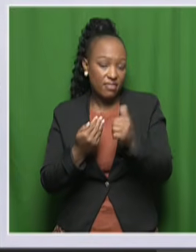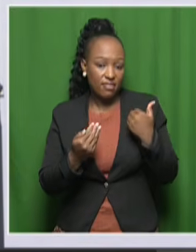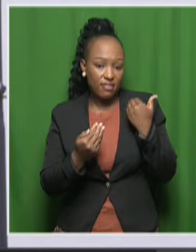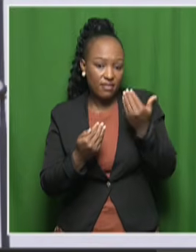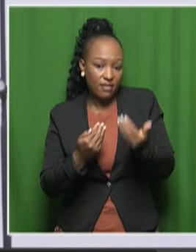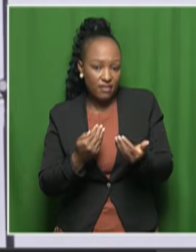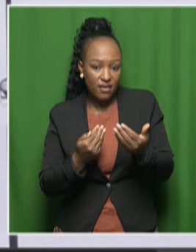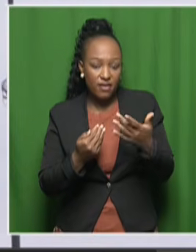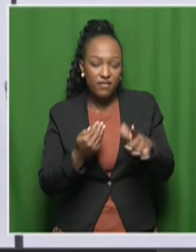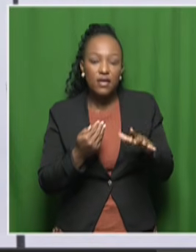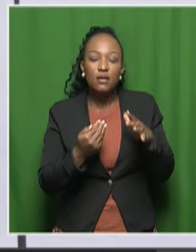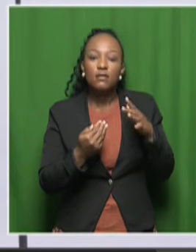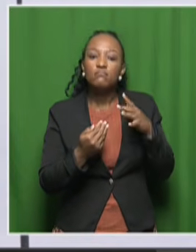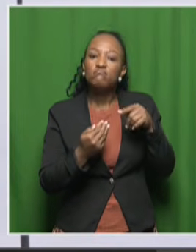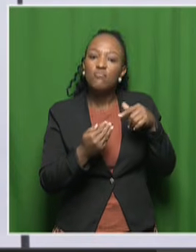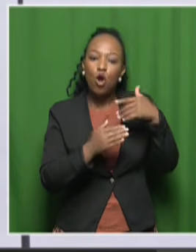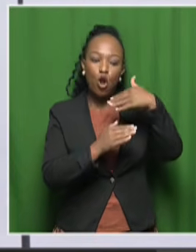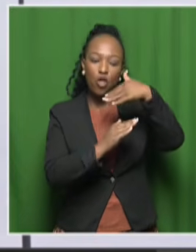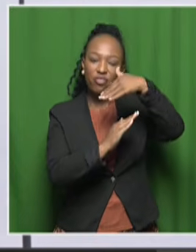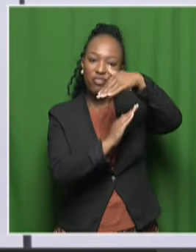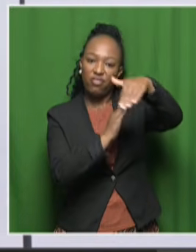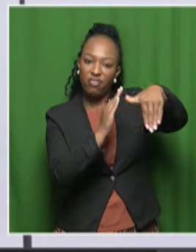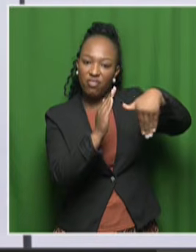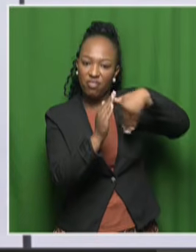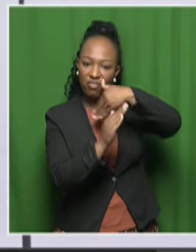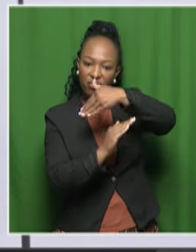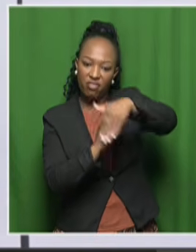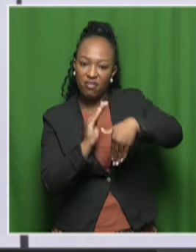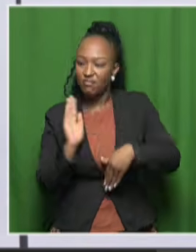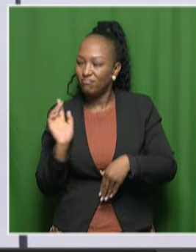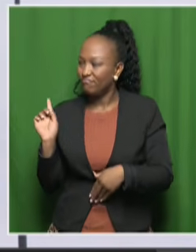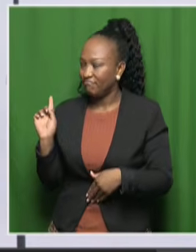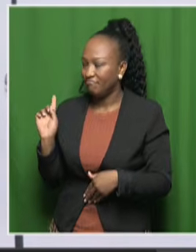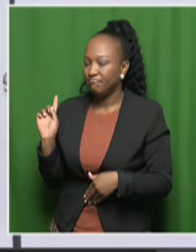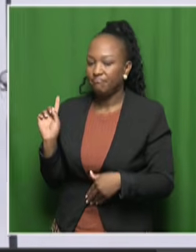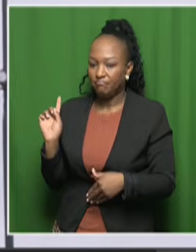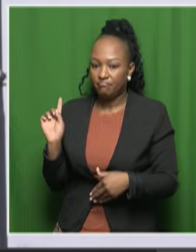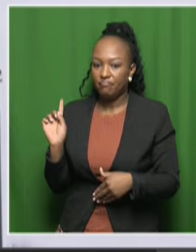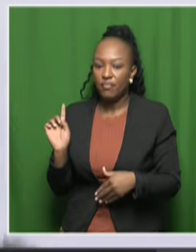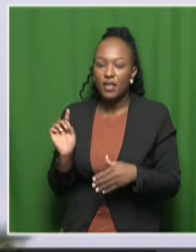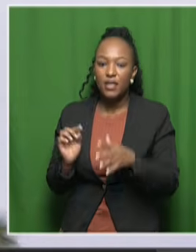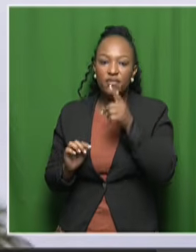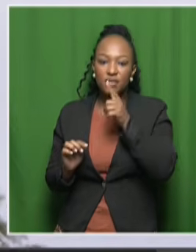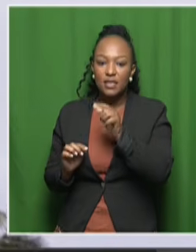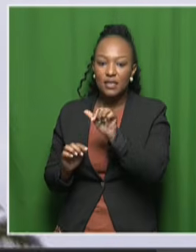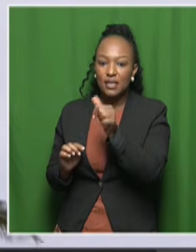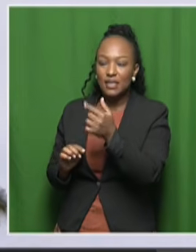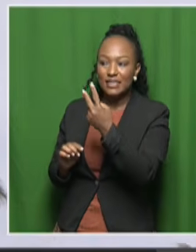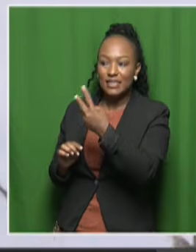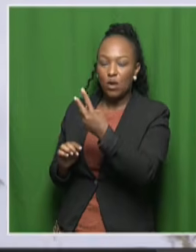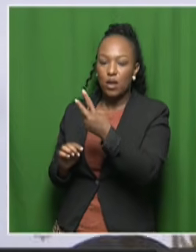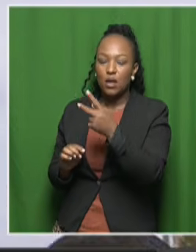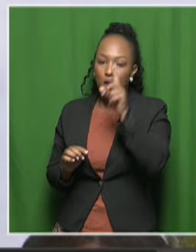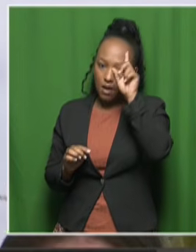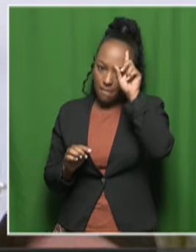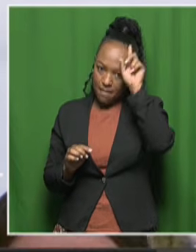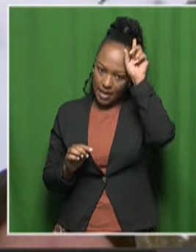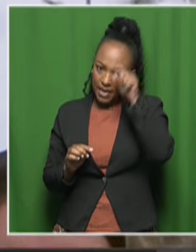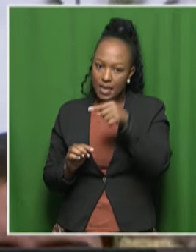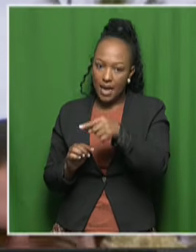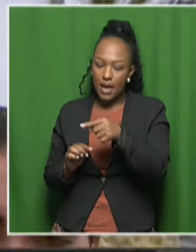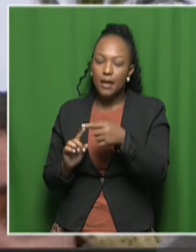just been draped. One here at the Durban Promenade. I am told that the second statue of Nelson Mandela will be at